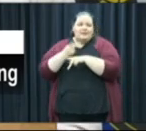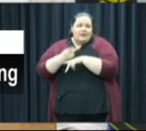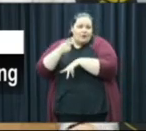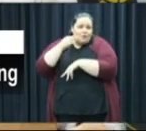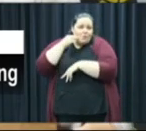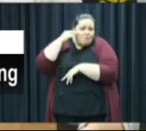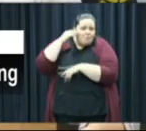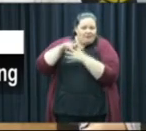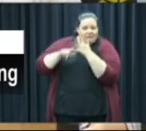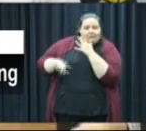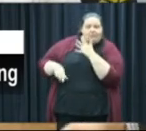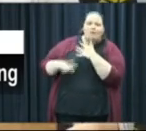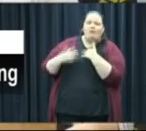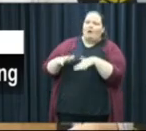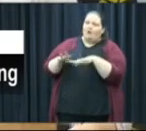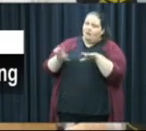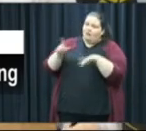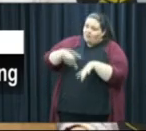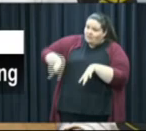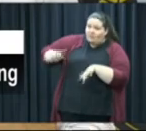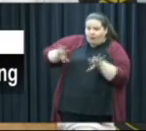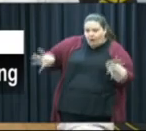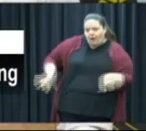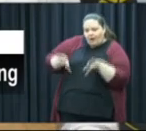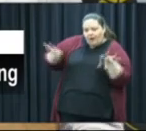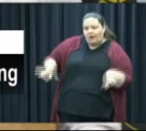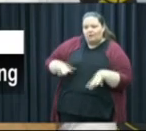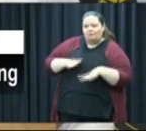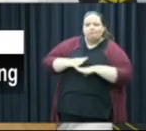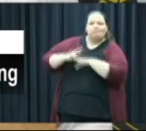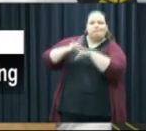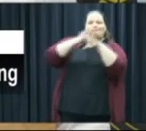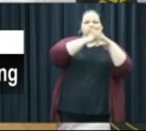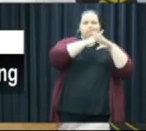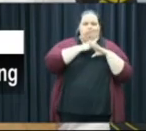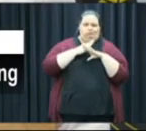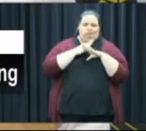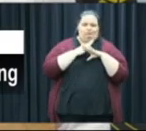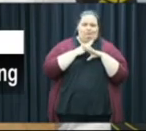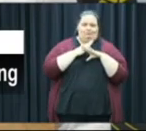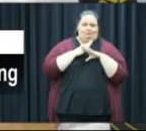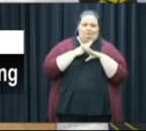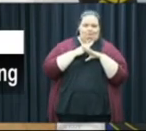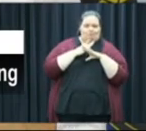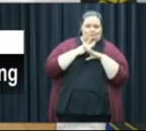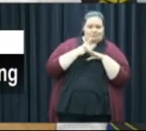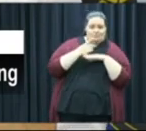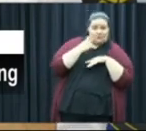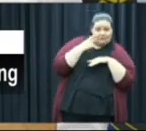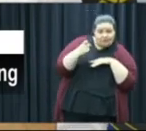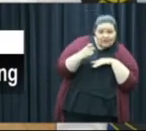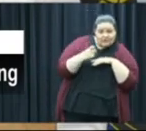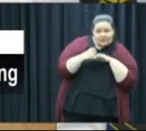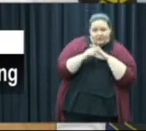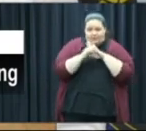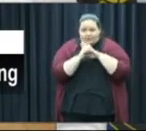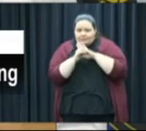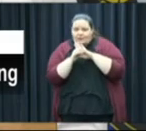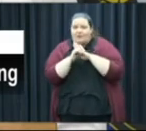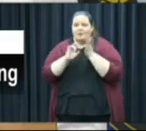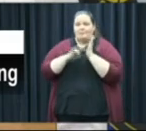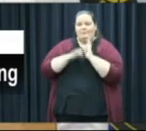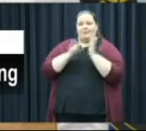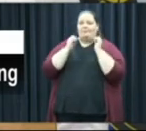are doing an enormous amount of work to keep us safe. Detecting and preventing the spread of COVID-19 requires the dedicated work of